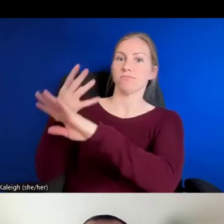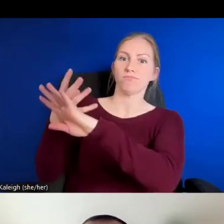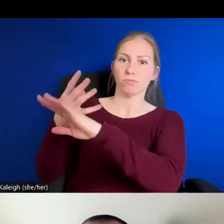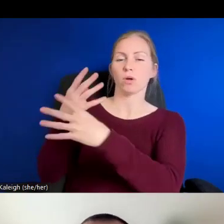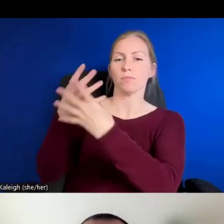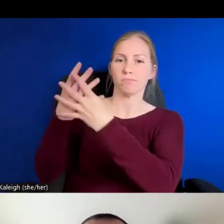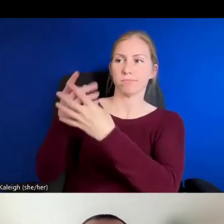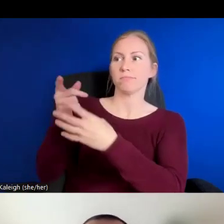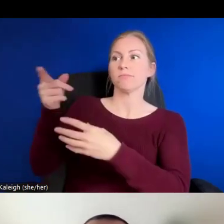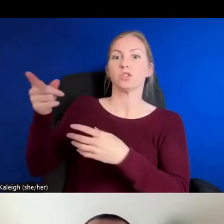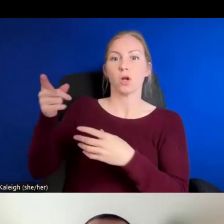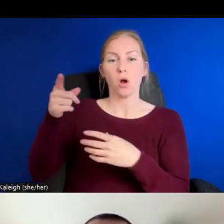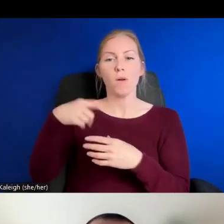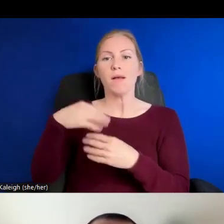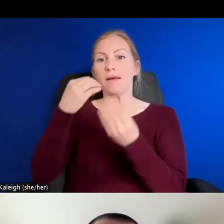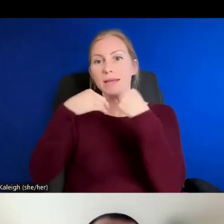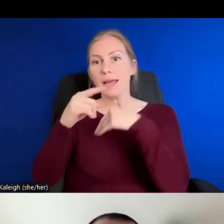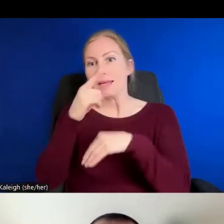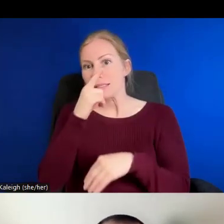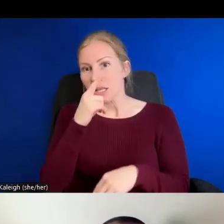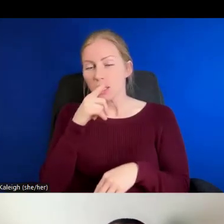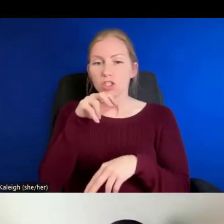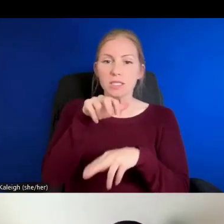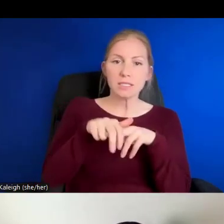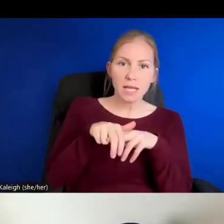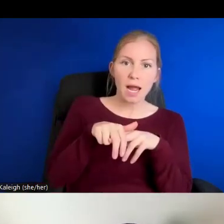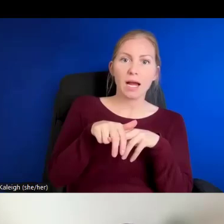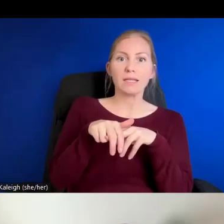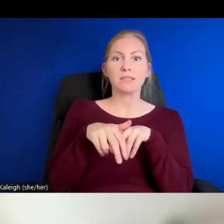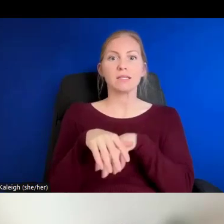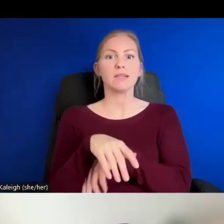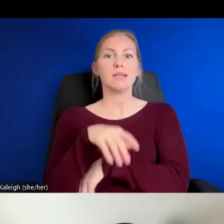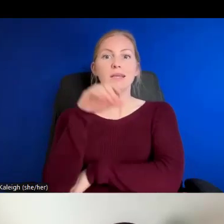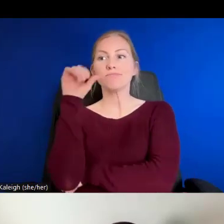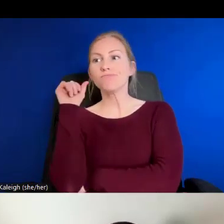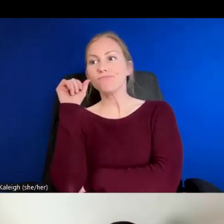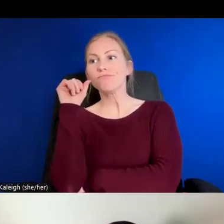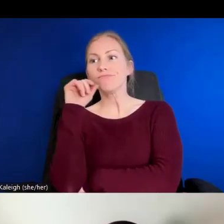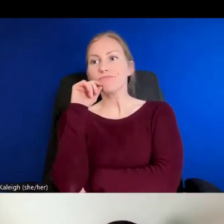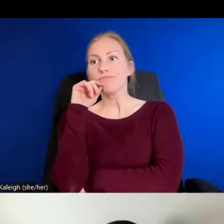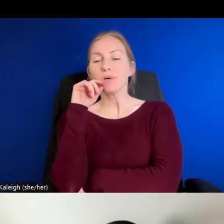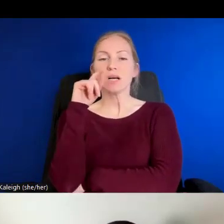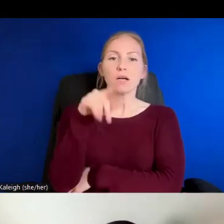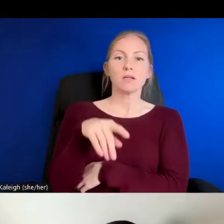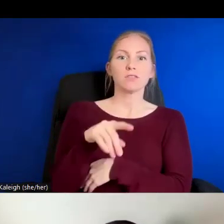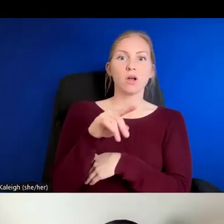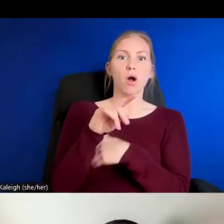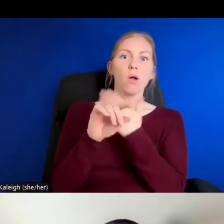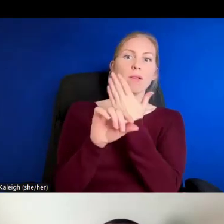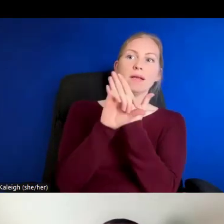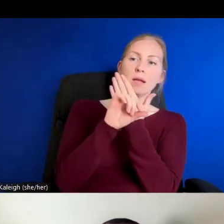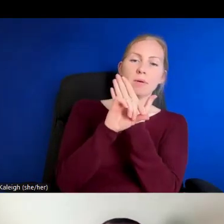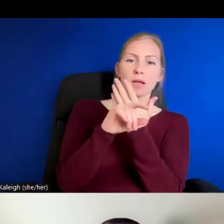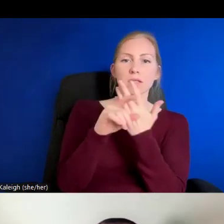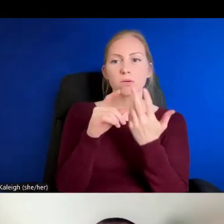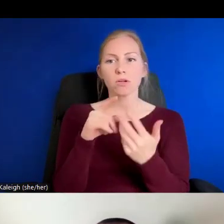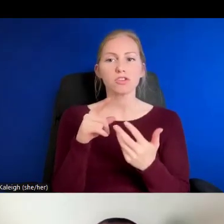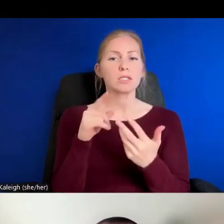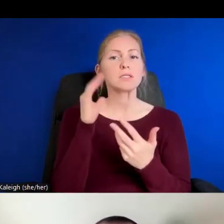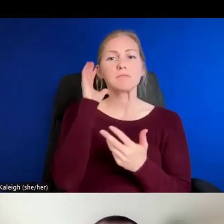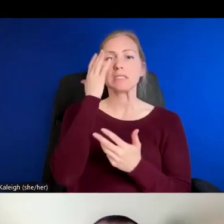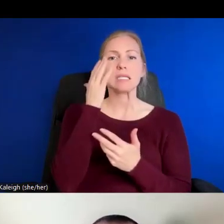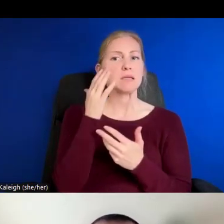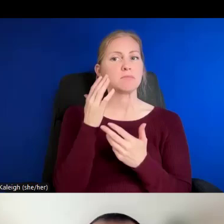lunch, sat, leaned against the wall in his stool for 30 minutes, looking very just relaxed and passing the time,